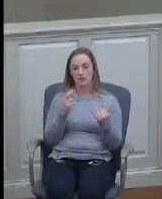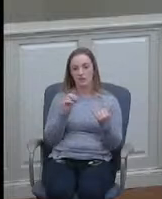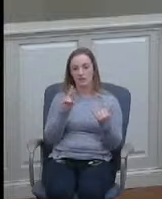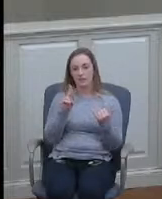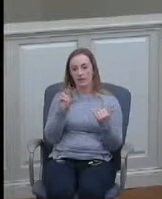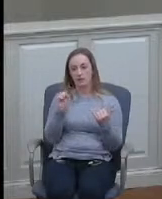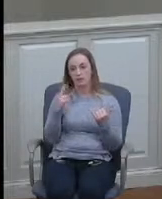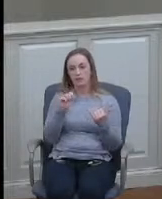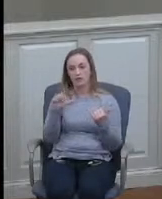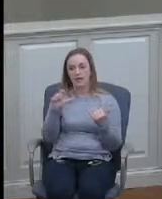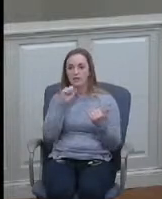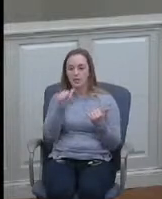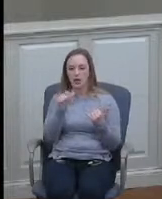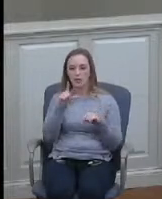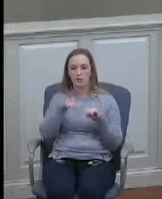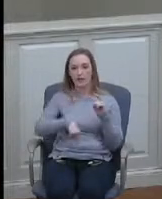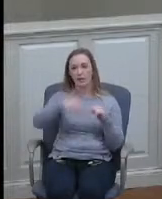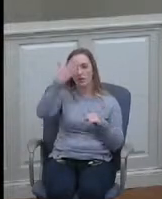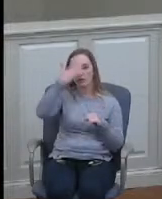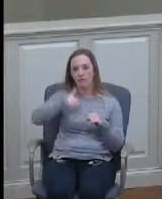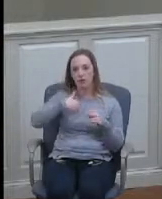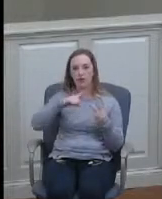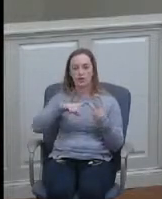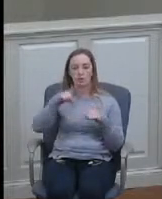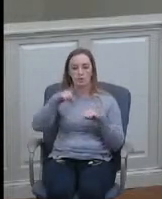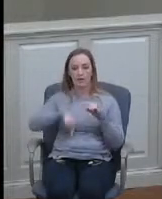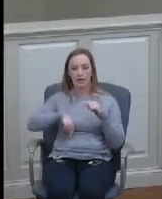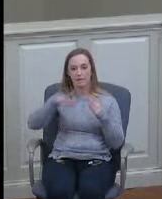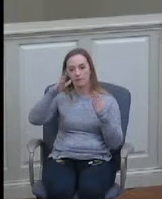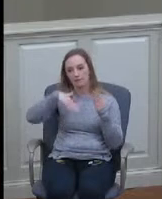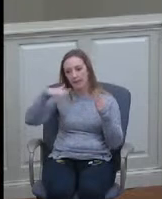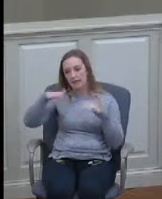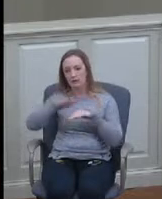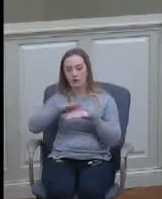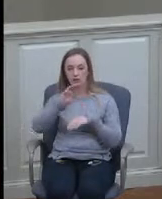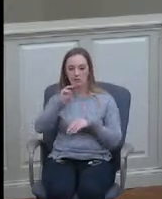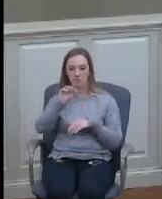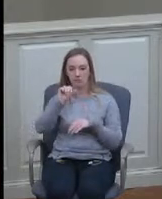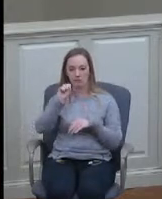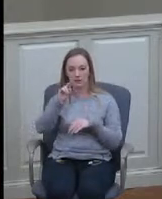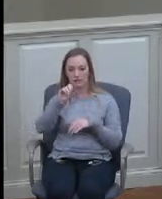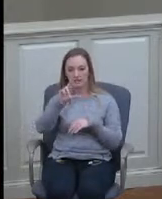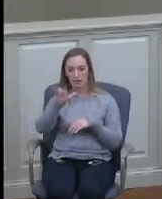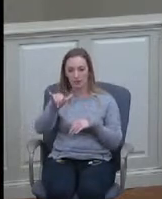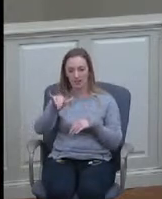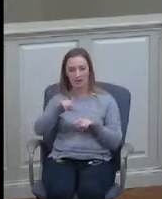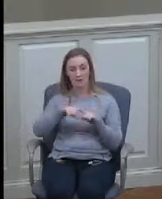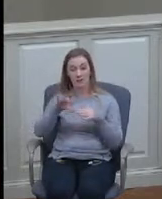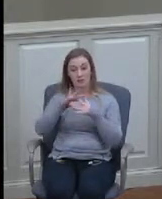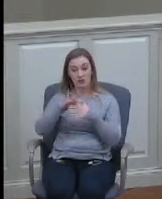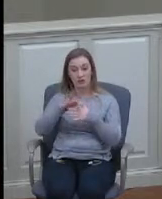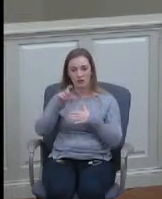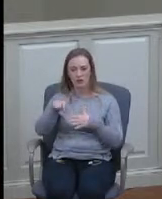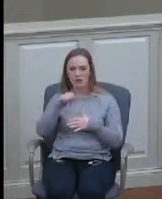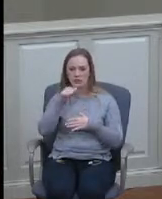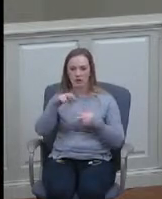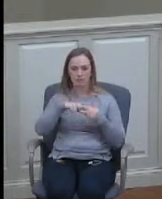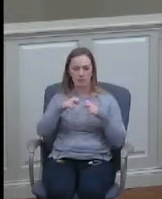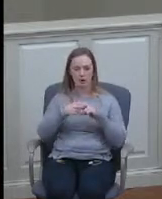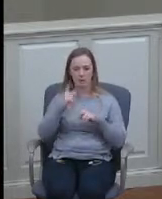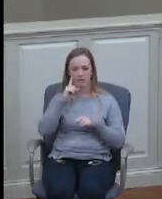front facades, you can't paint on and paint in masonaries. But the content is really not, should not be an issue for the Architectural Heritage